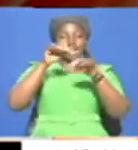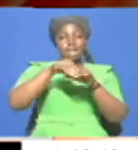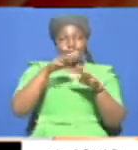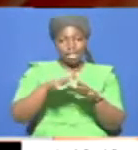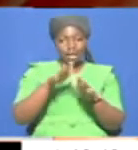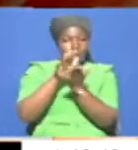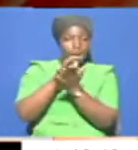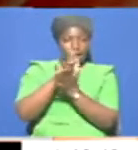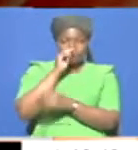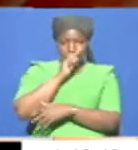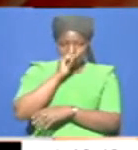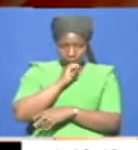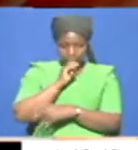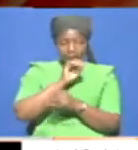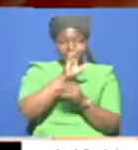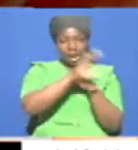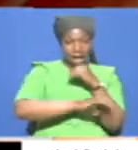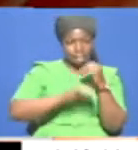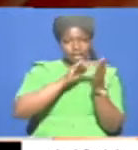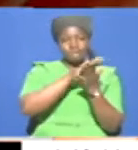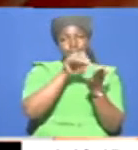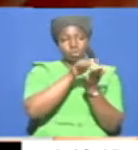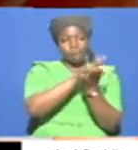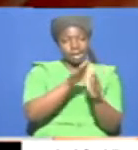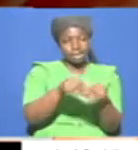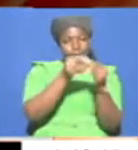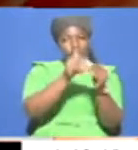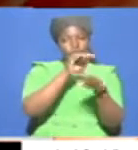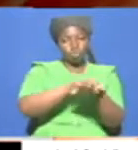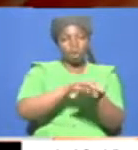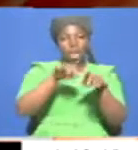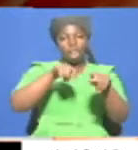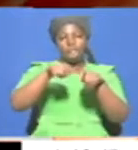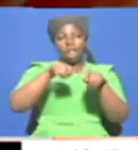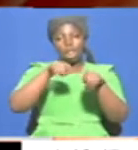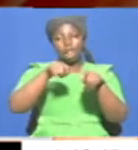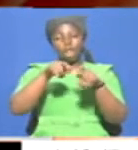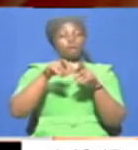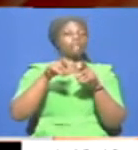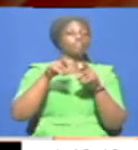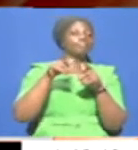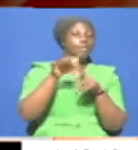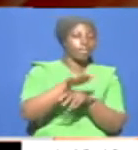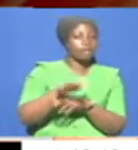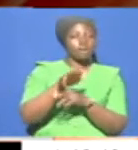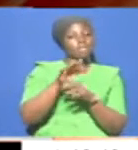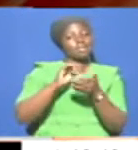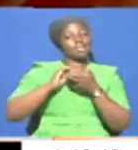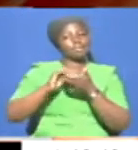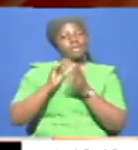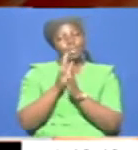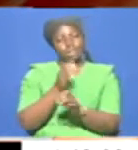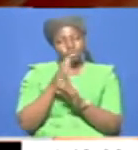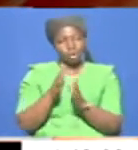Tanzania, the country's central bank, provided a conducive regulatory environment for engagement with stakeholders, with the bulk of